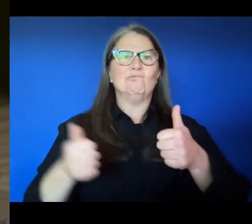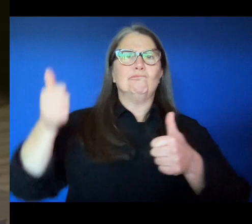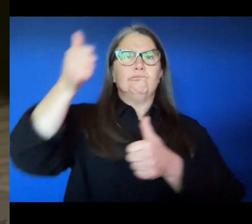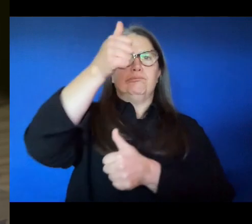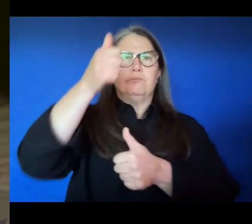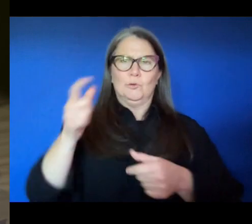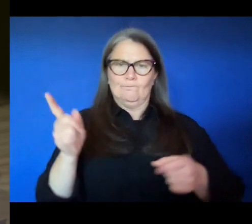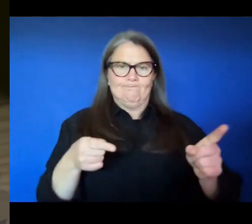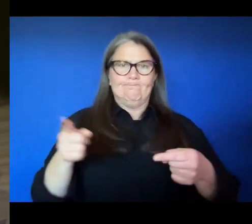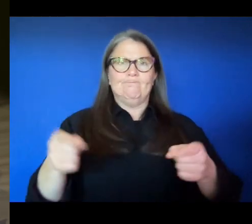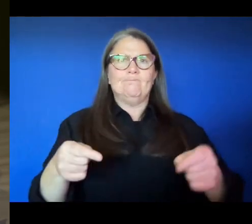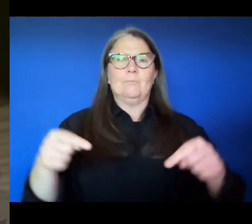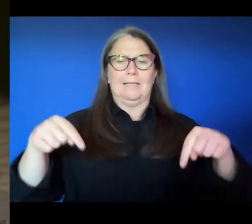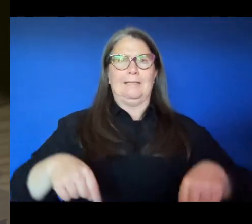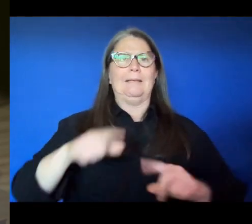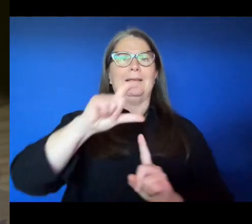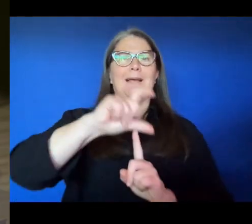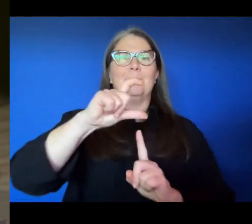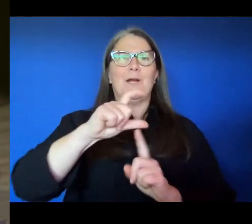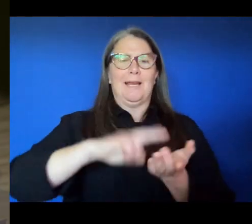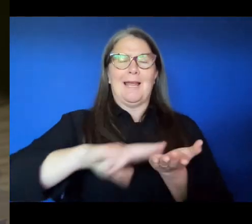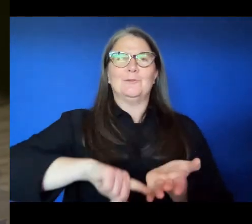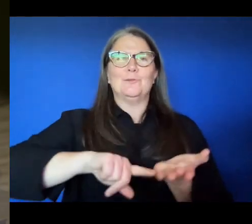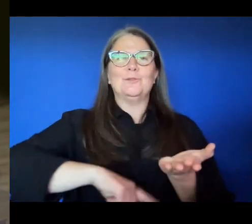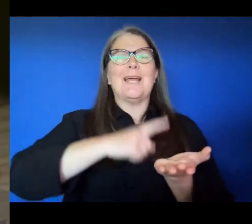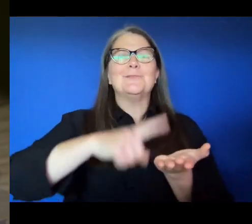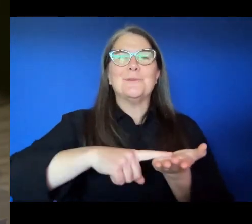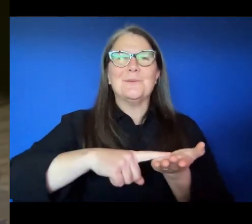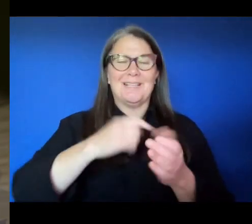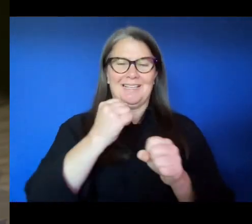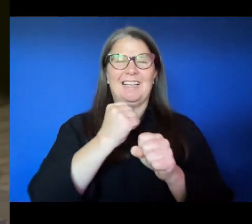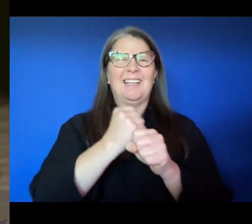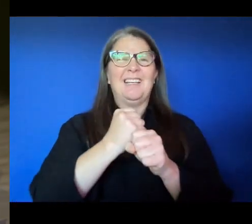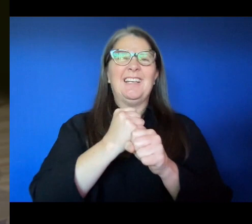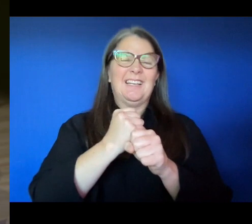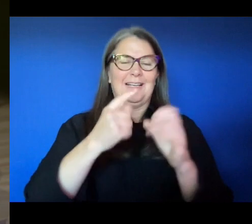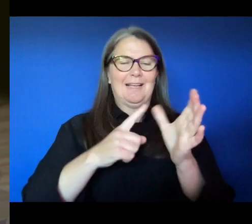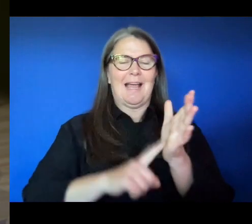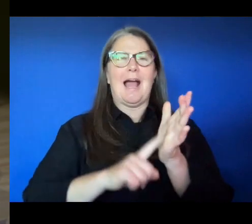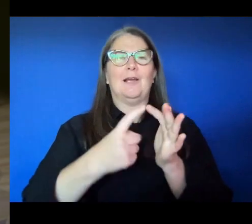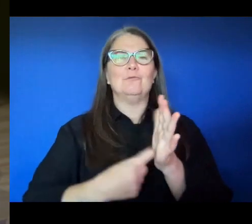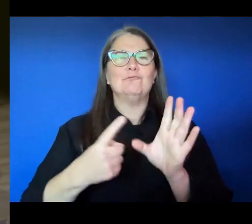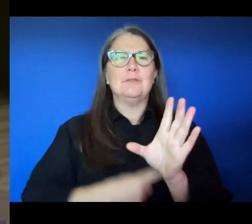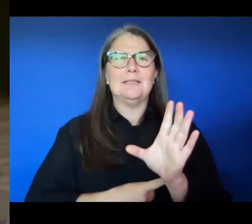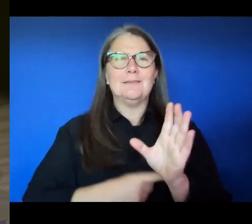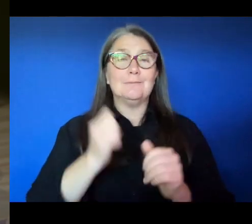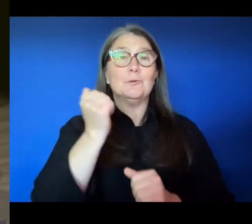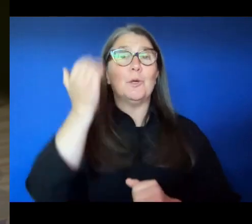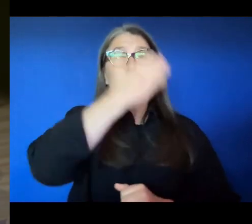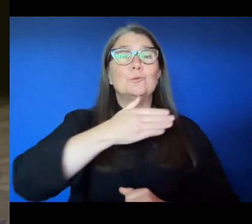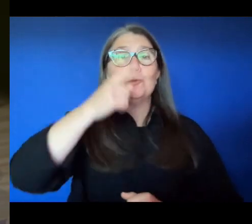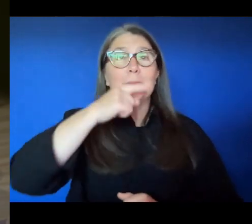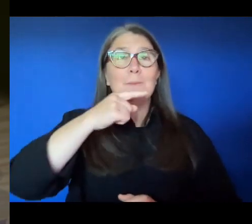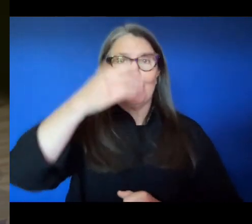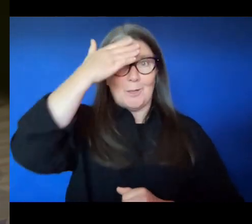Canberra. I'd like to acknowledge the Ngunnawal and the Ngambri, their elders past, present and emerging, and also to acknowledge